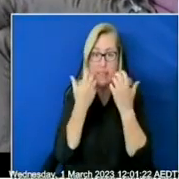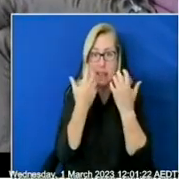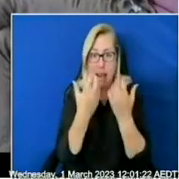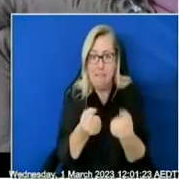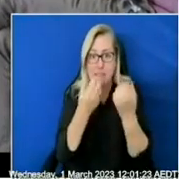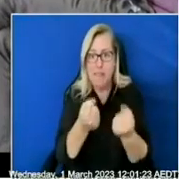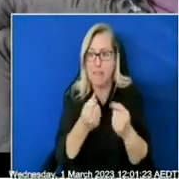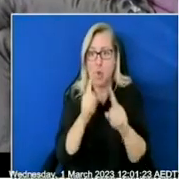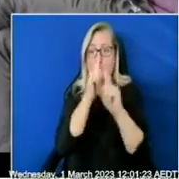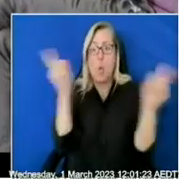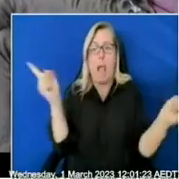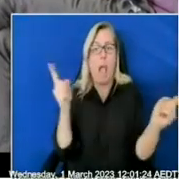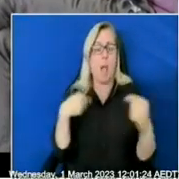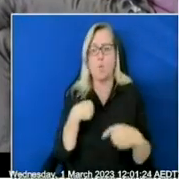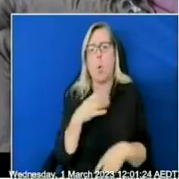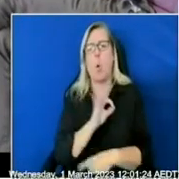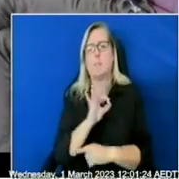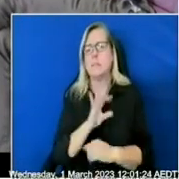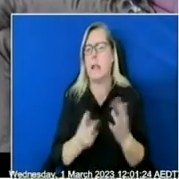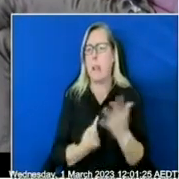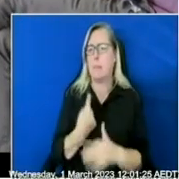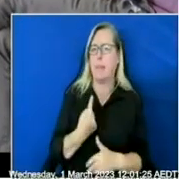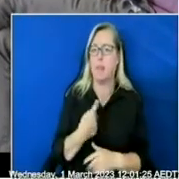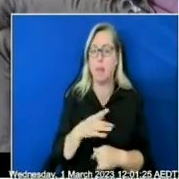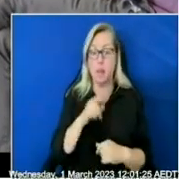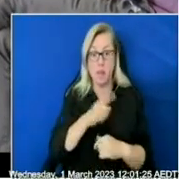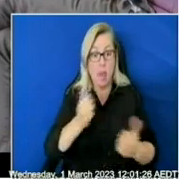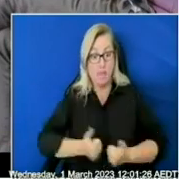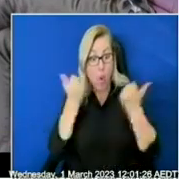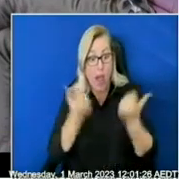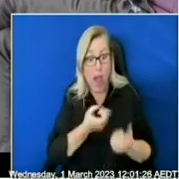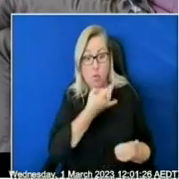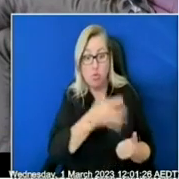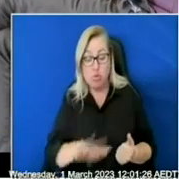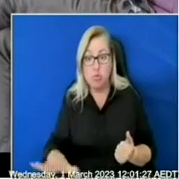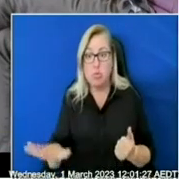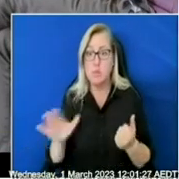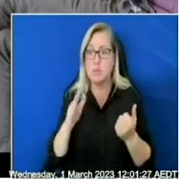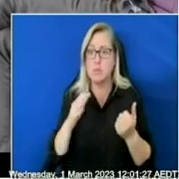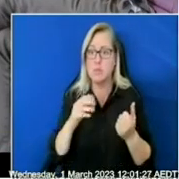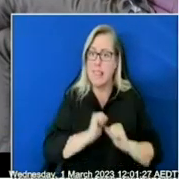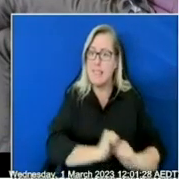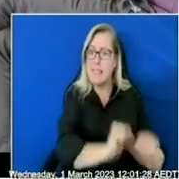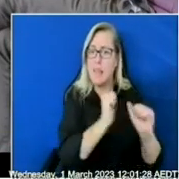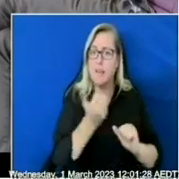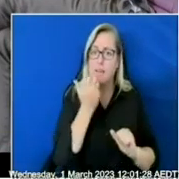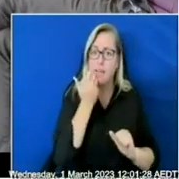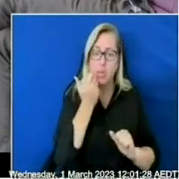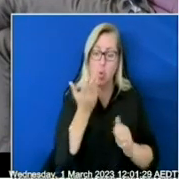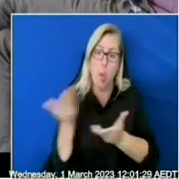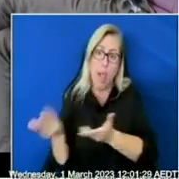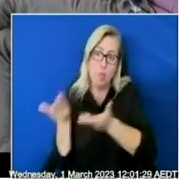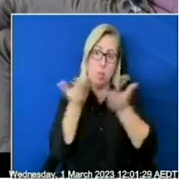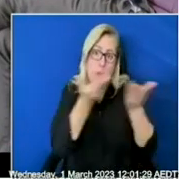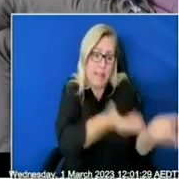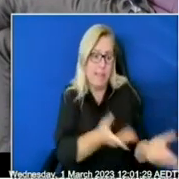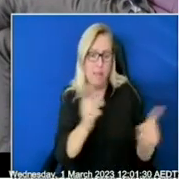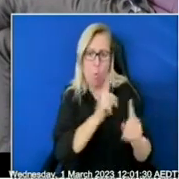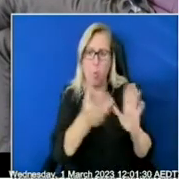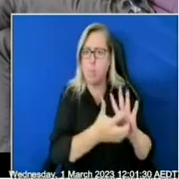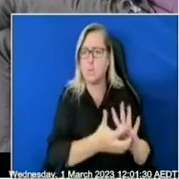future, we've got to give back to them what was taken from them. And we've got to acknowledge their... The only thing that we have left